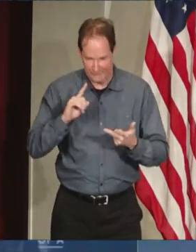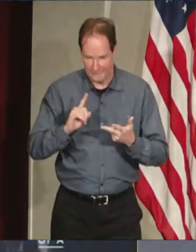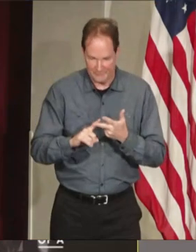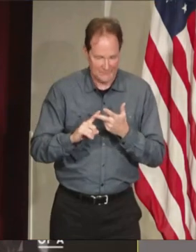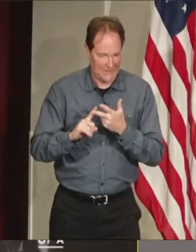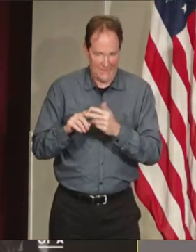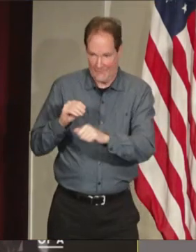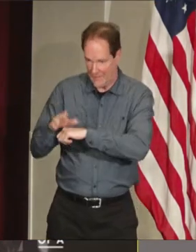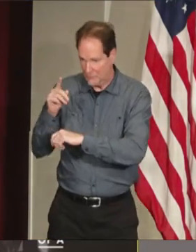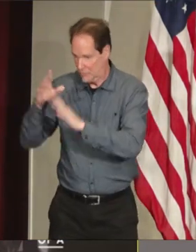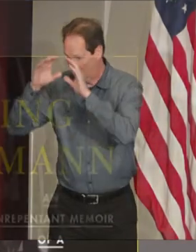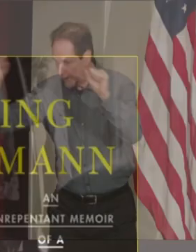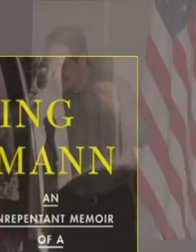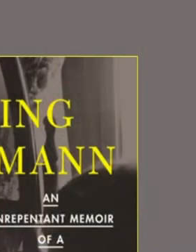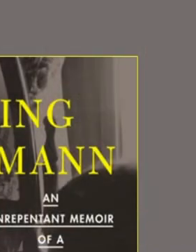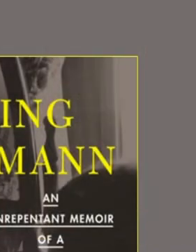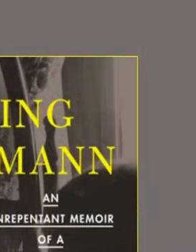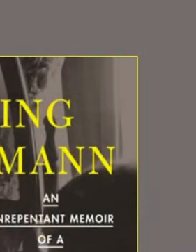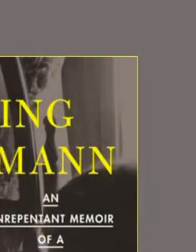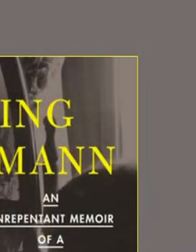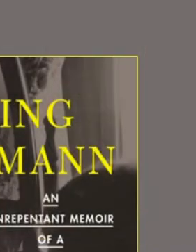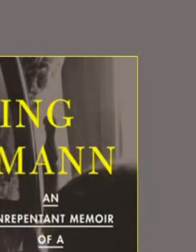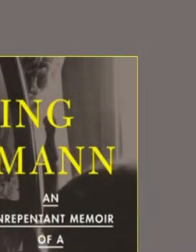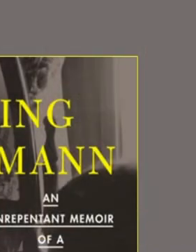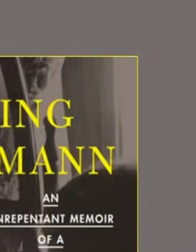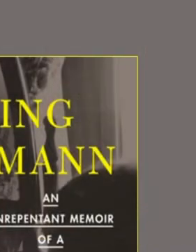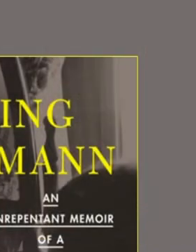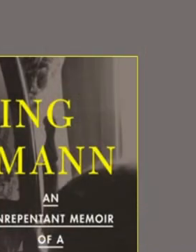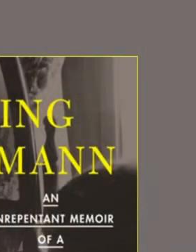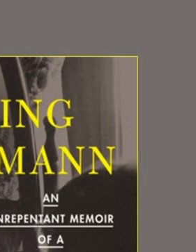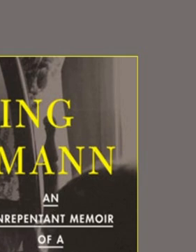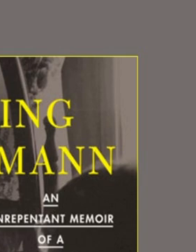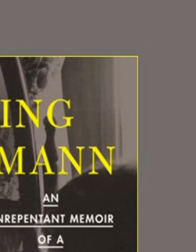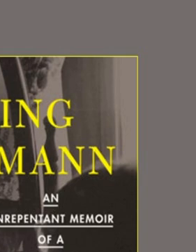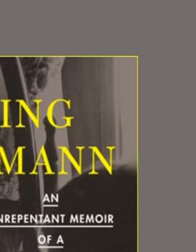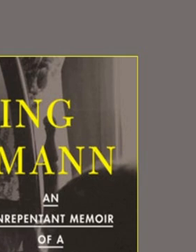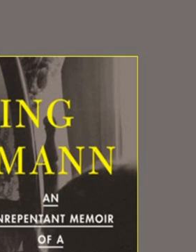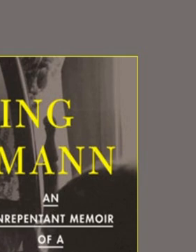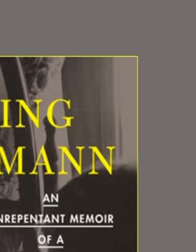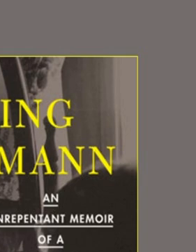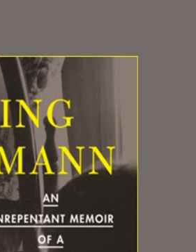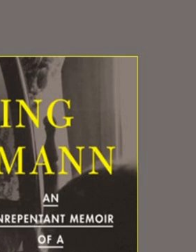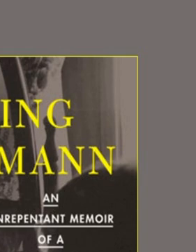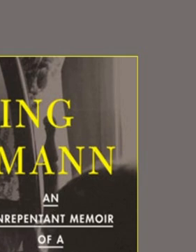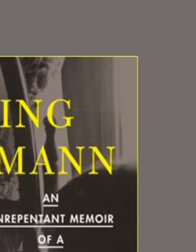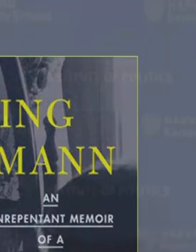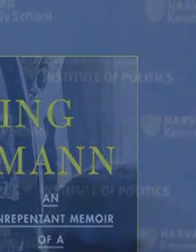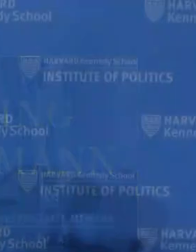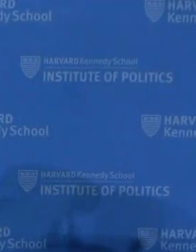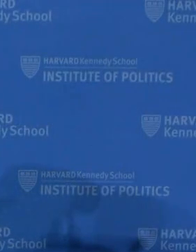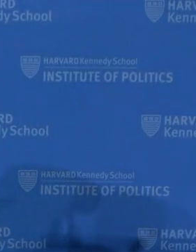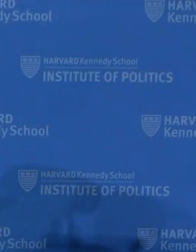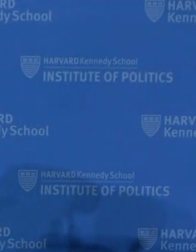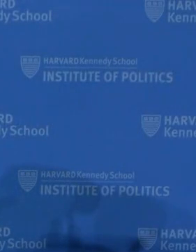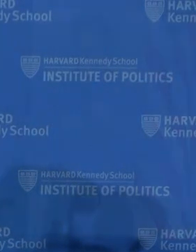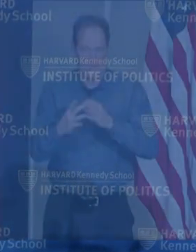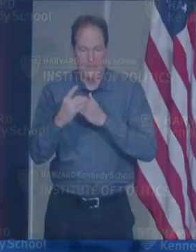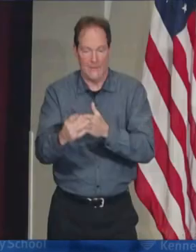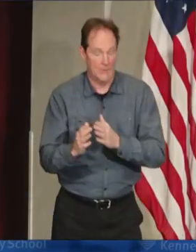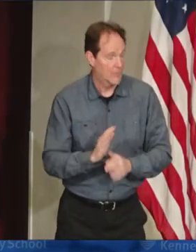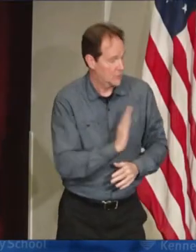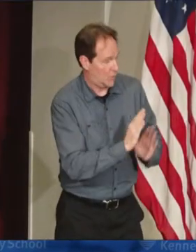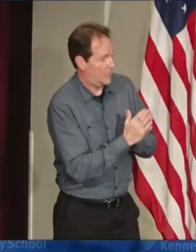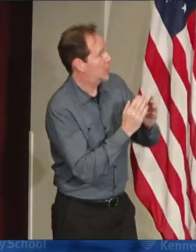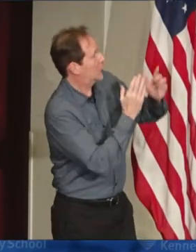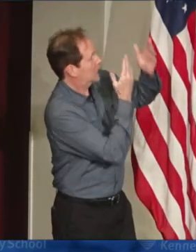to the World Bank, to the Ford Foundation, just in so many ways, you've been a public leader. But you highlight in your book